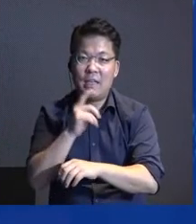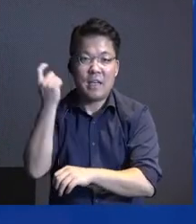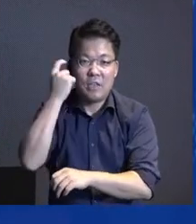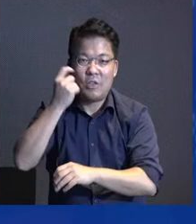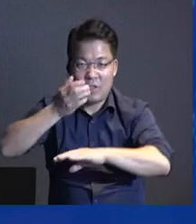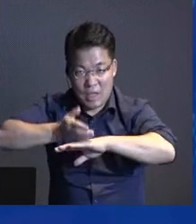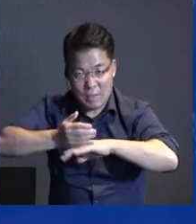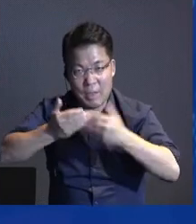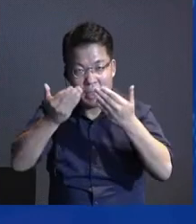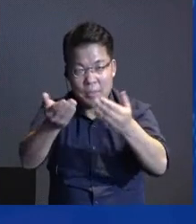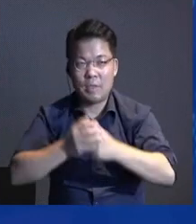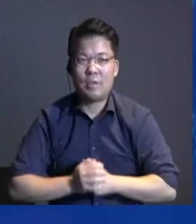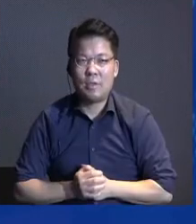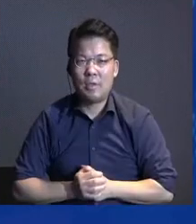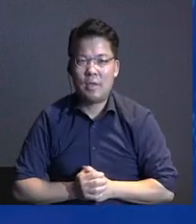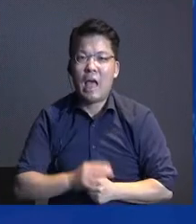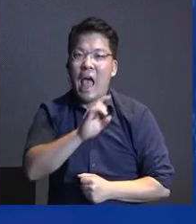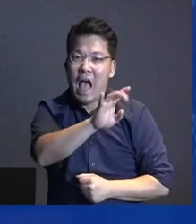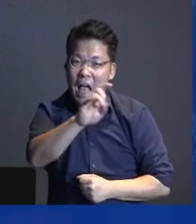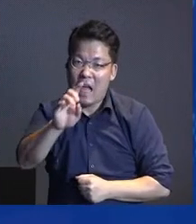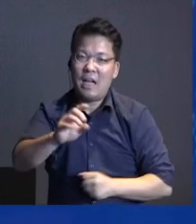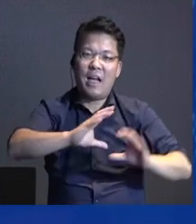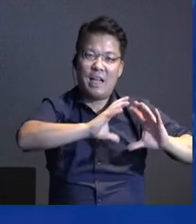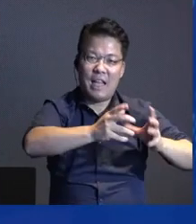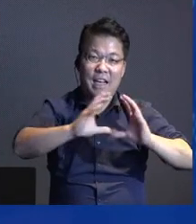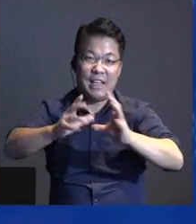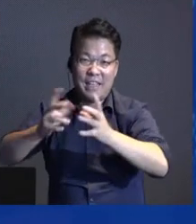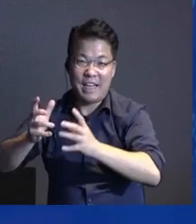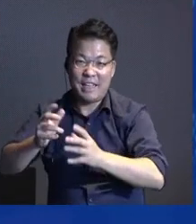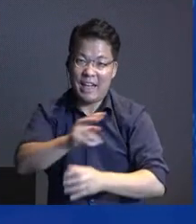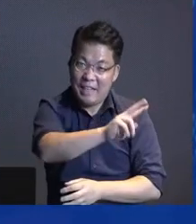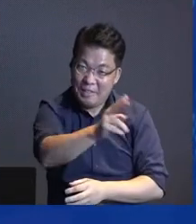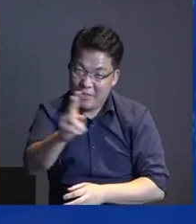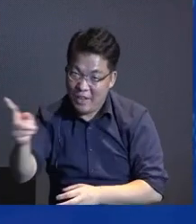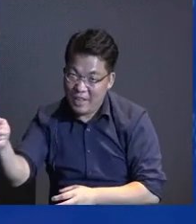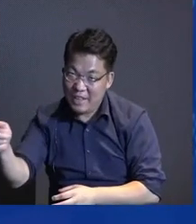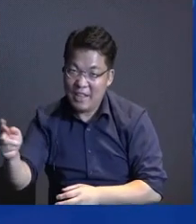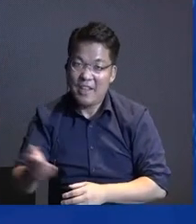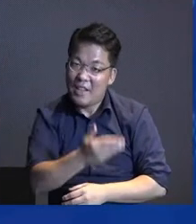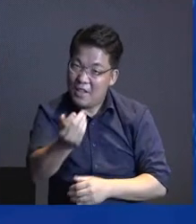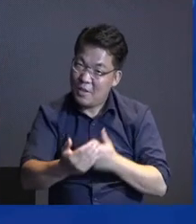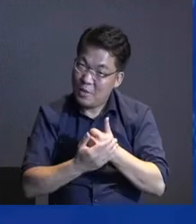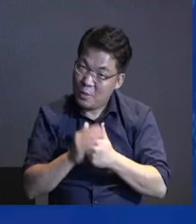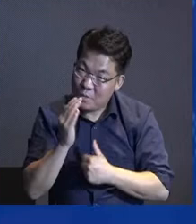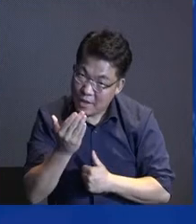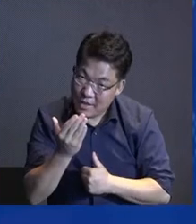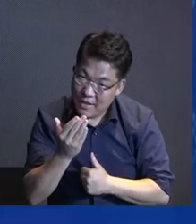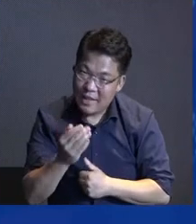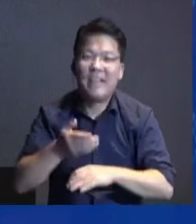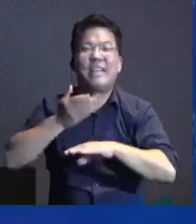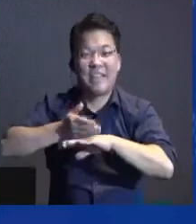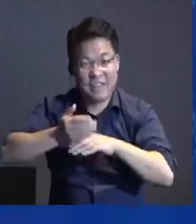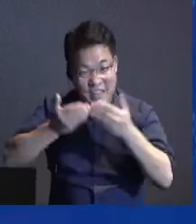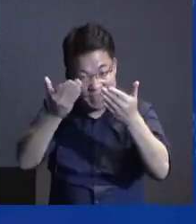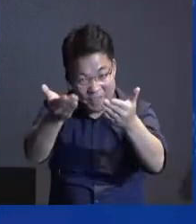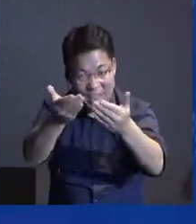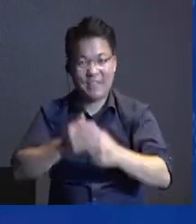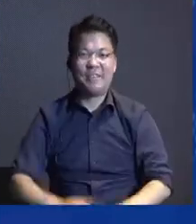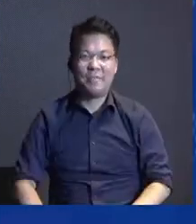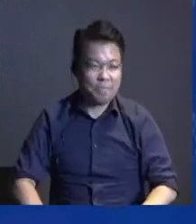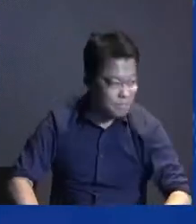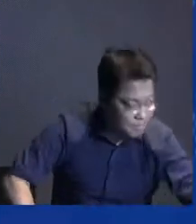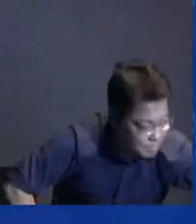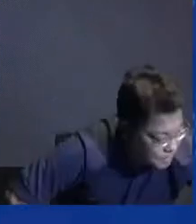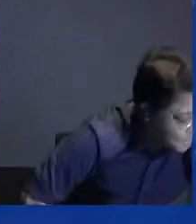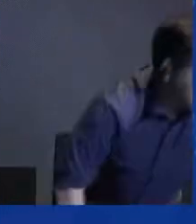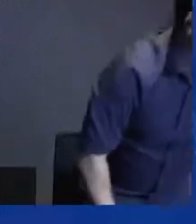between different countries wasn't too confusing. Thank you very much. Thank you. Thank you for sharing